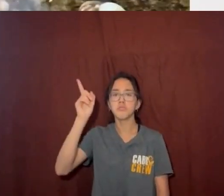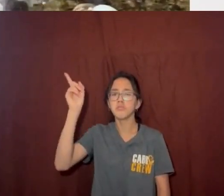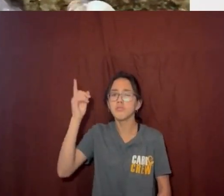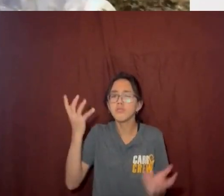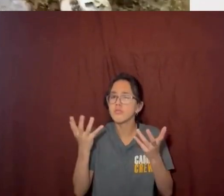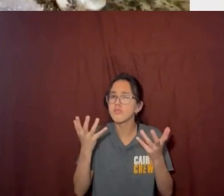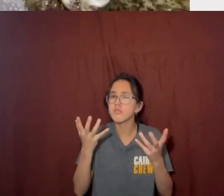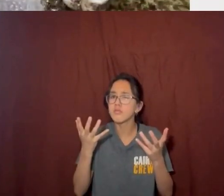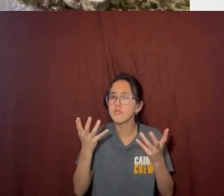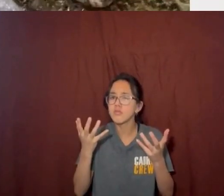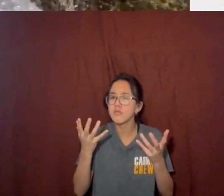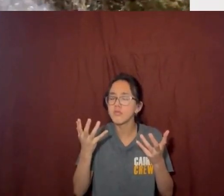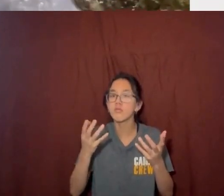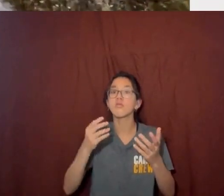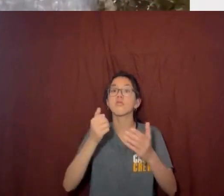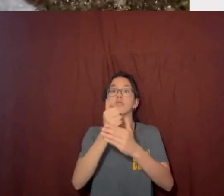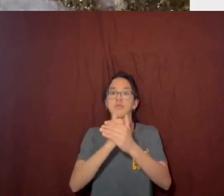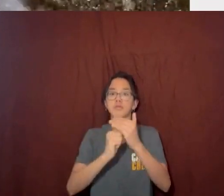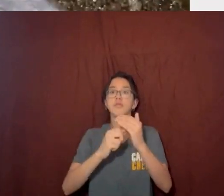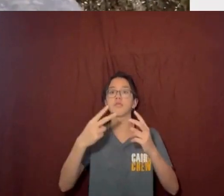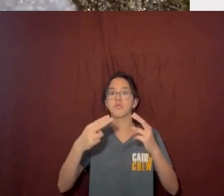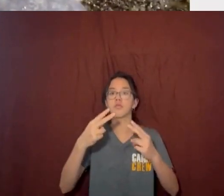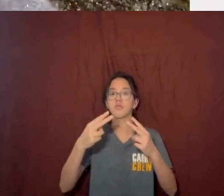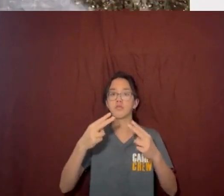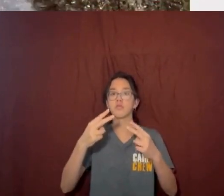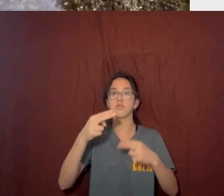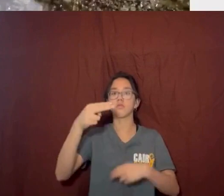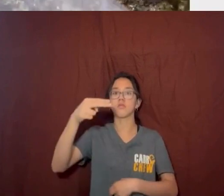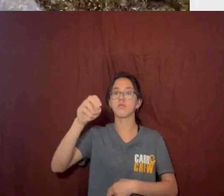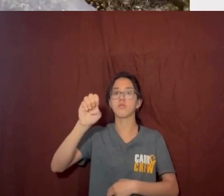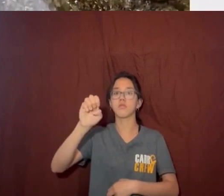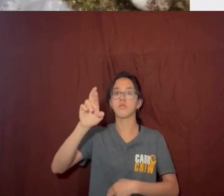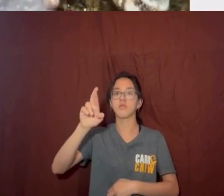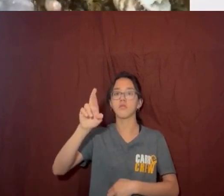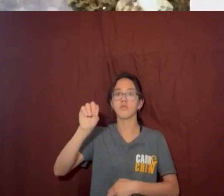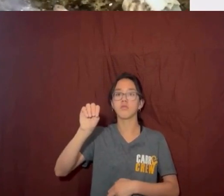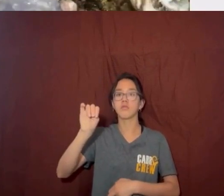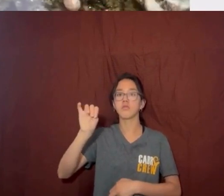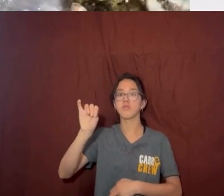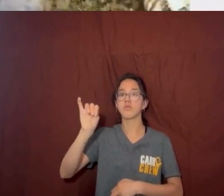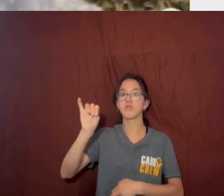Does anyone know what this is? It's a hermit crab.